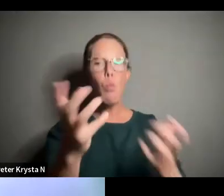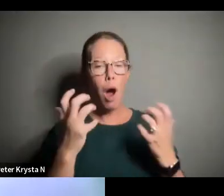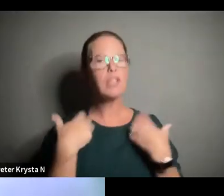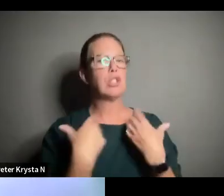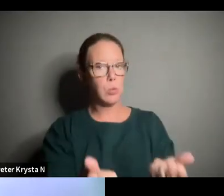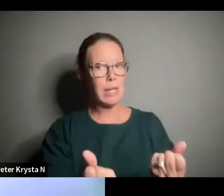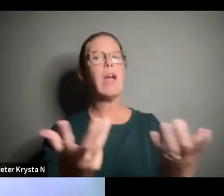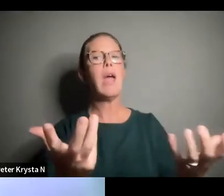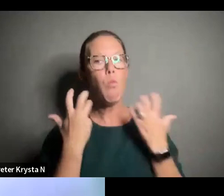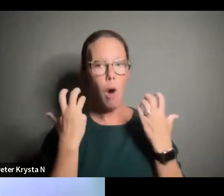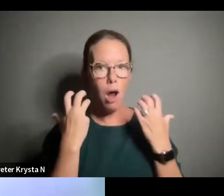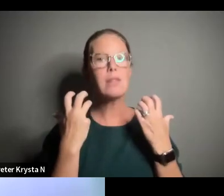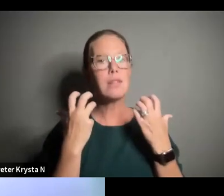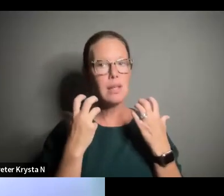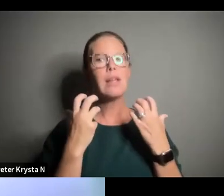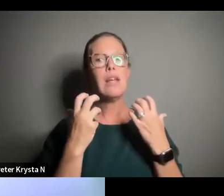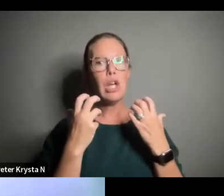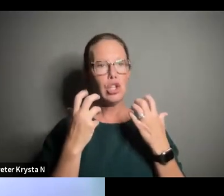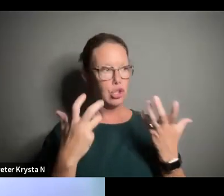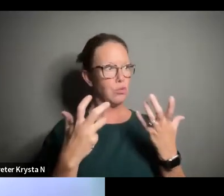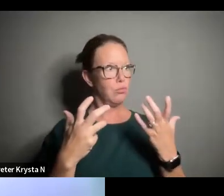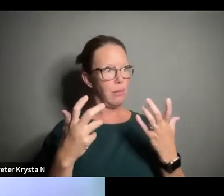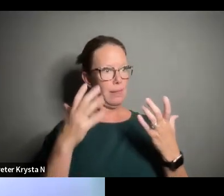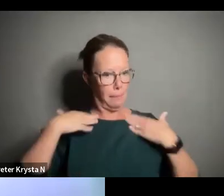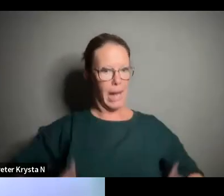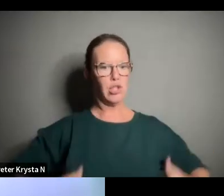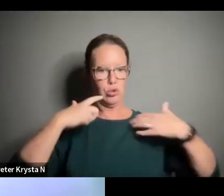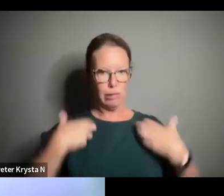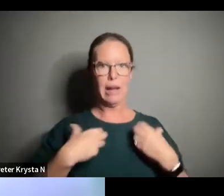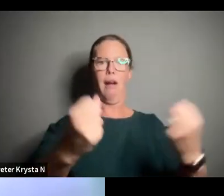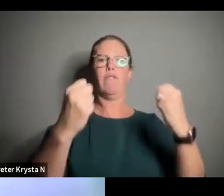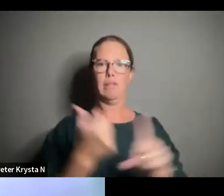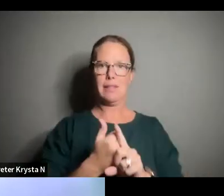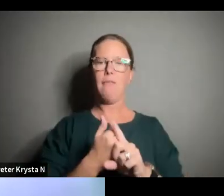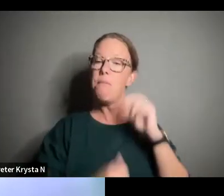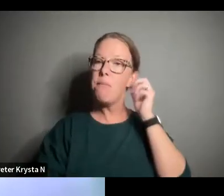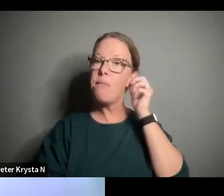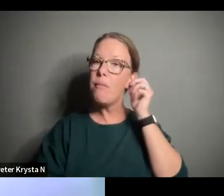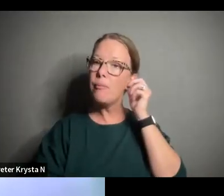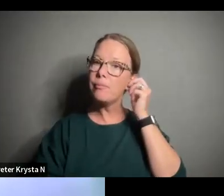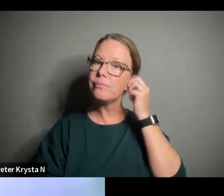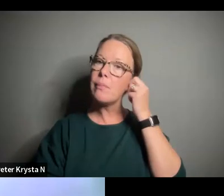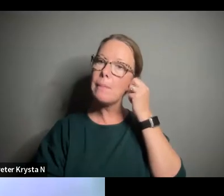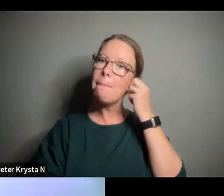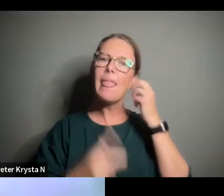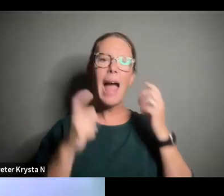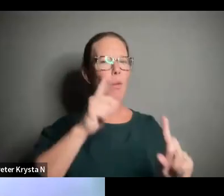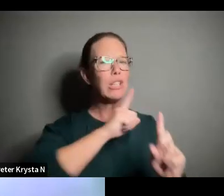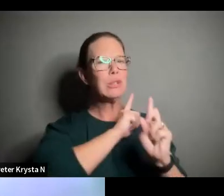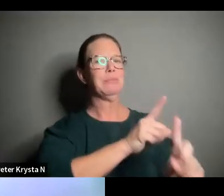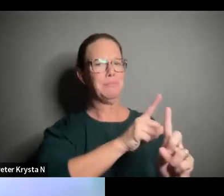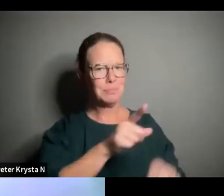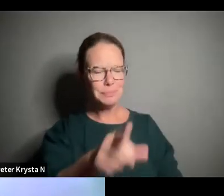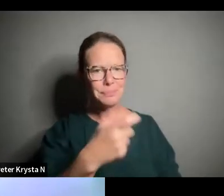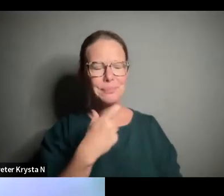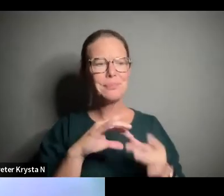to make the body the way it's made to go. It wants to do that. And let me just highlight what you said,